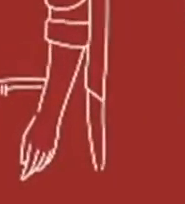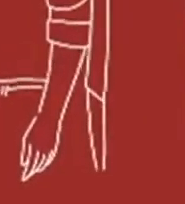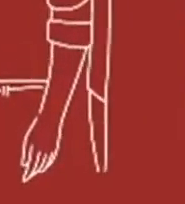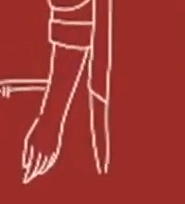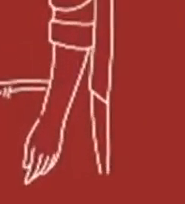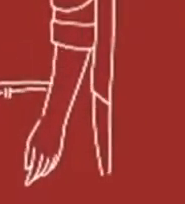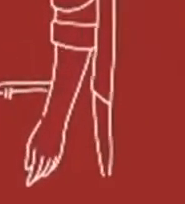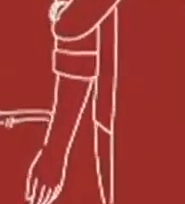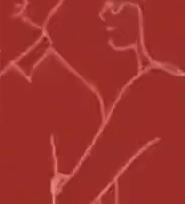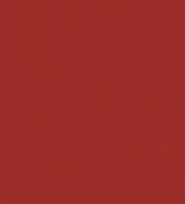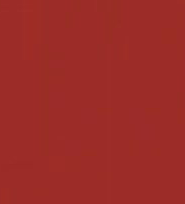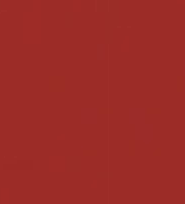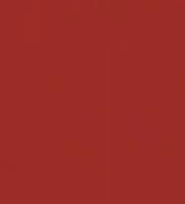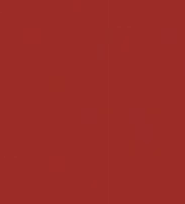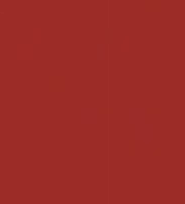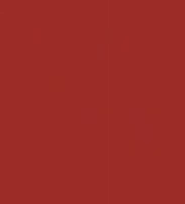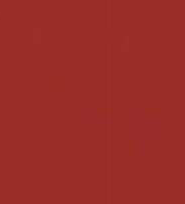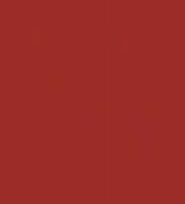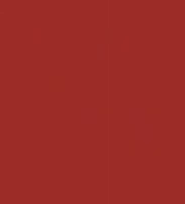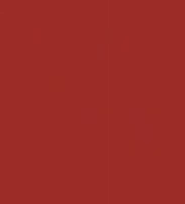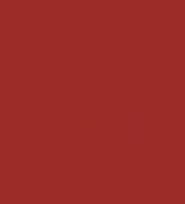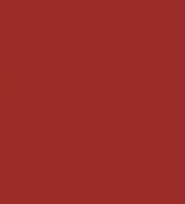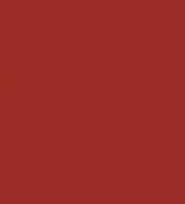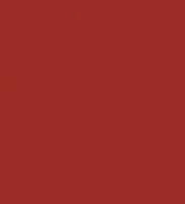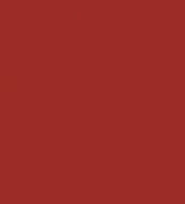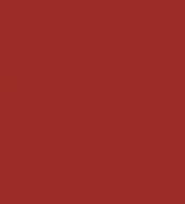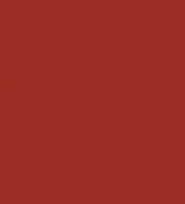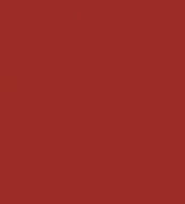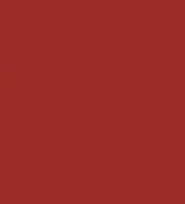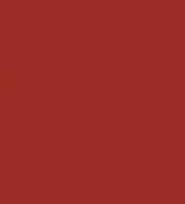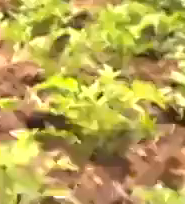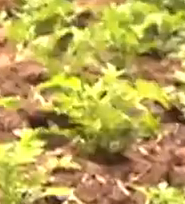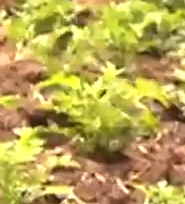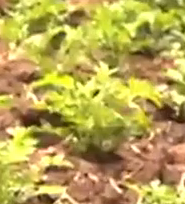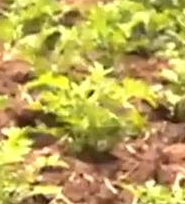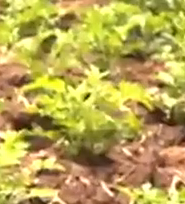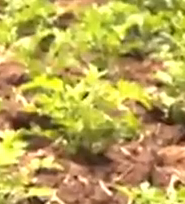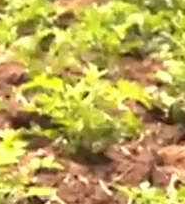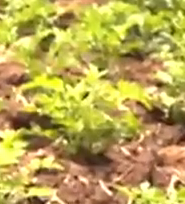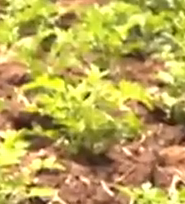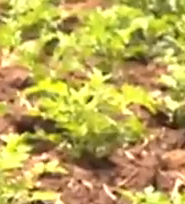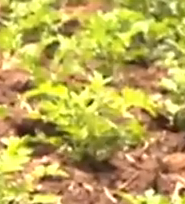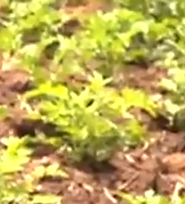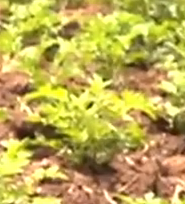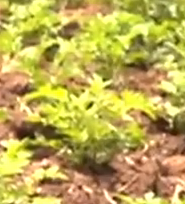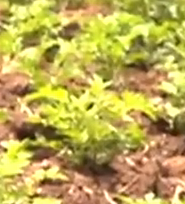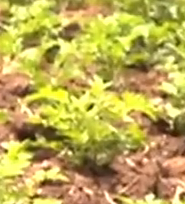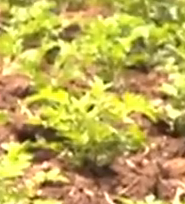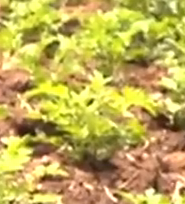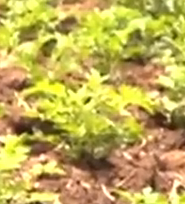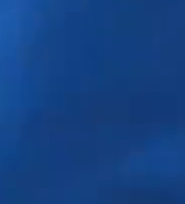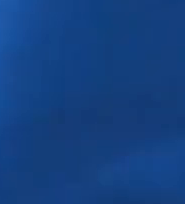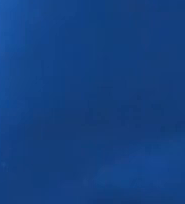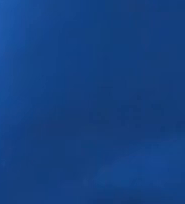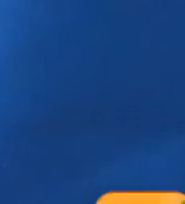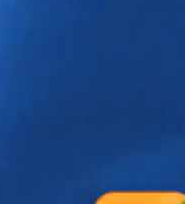and entrepreneurship training. Visit any Equity Bank branch to apply. When two university students founded Ujuzi Kilimo